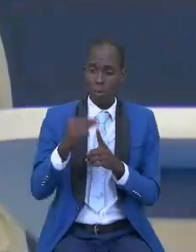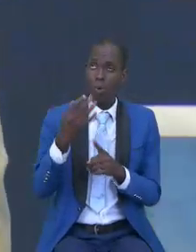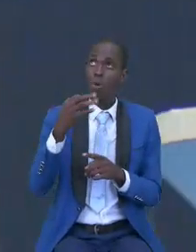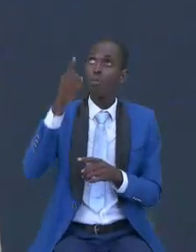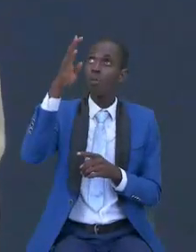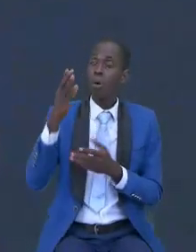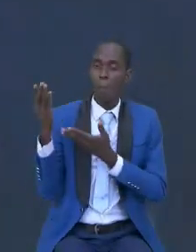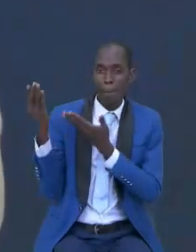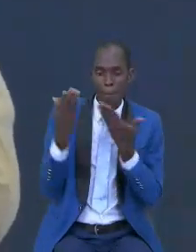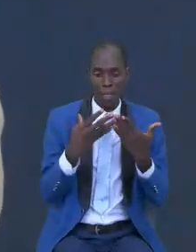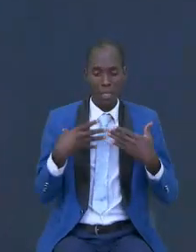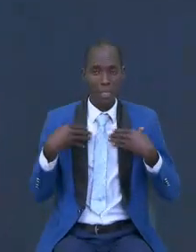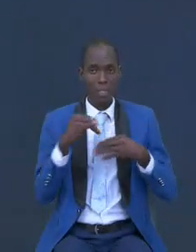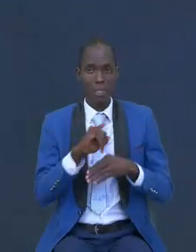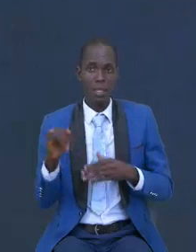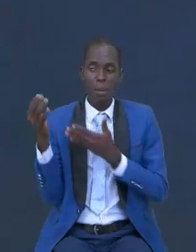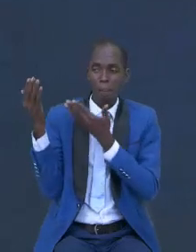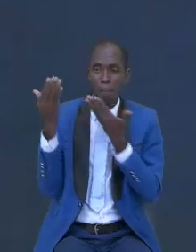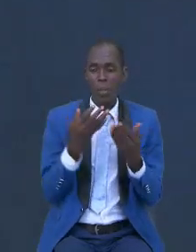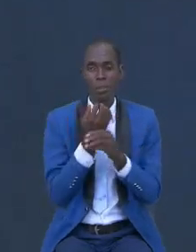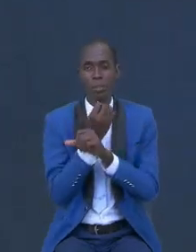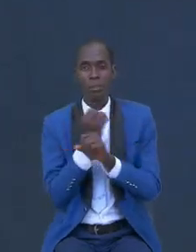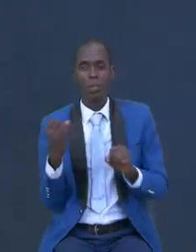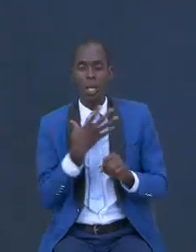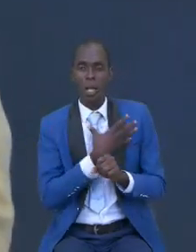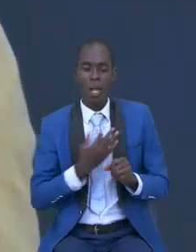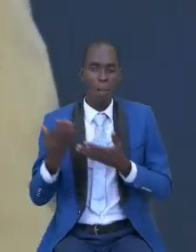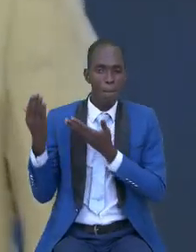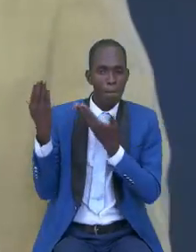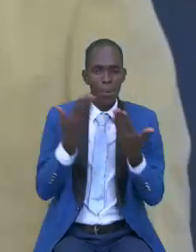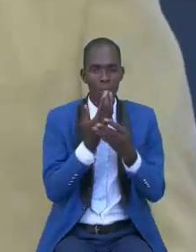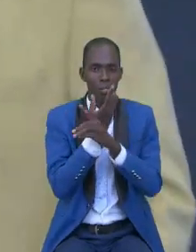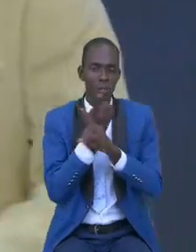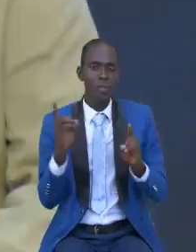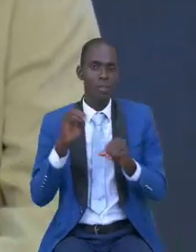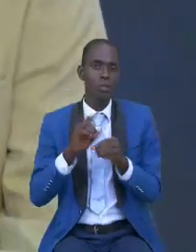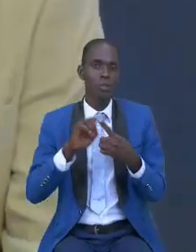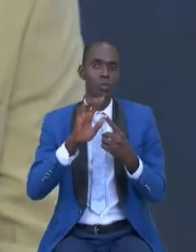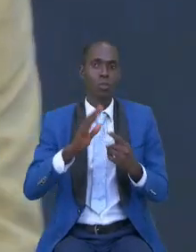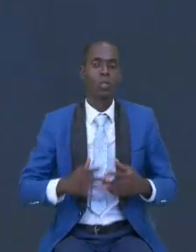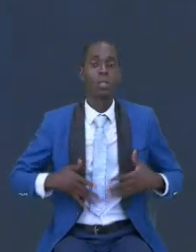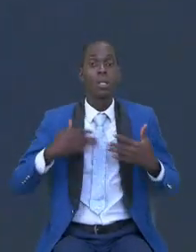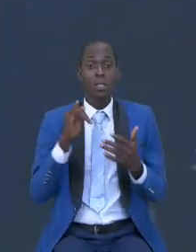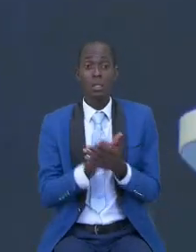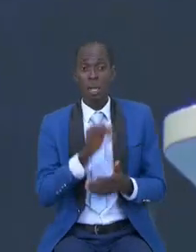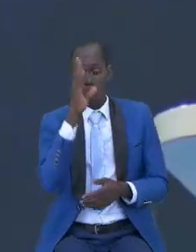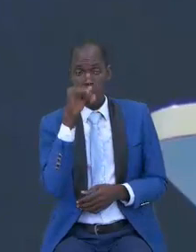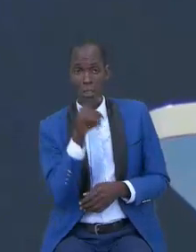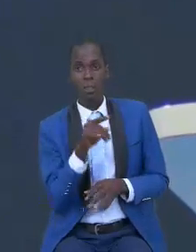word brings salvation, and that word brings deliverance into your life. The man did not stay